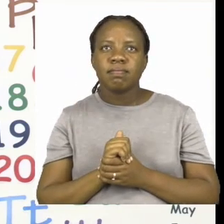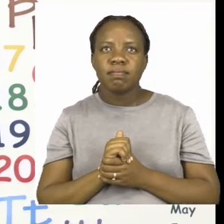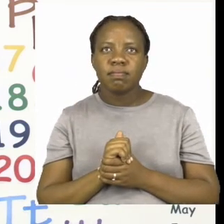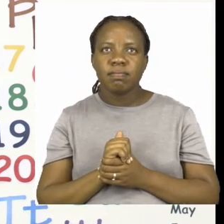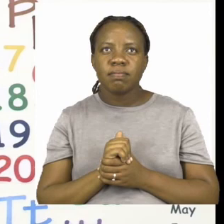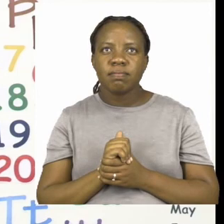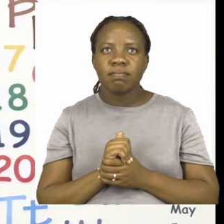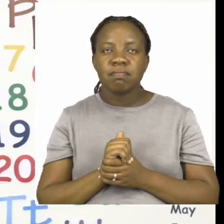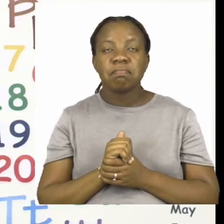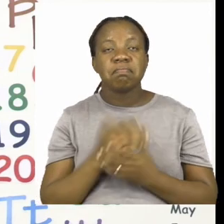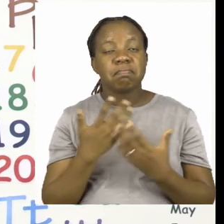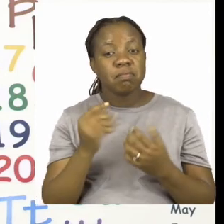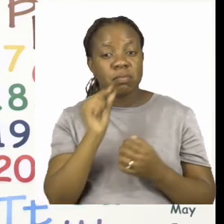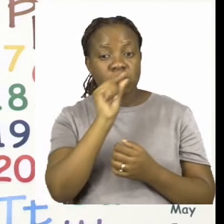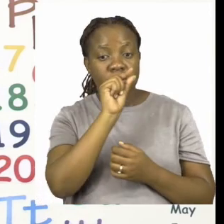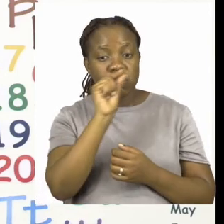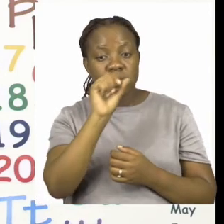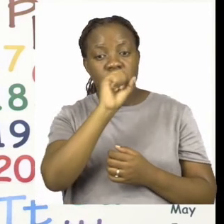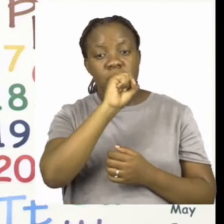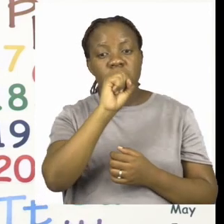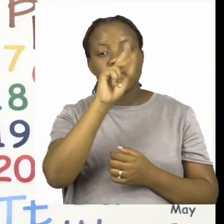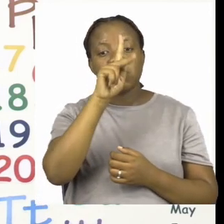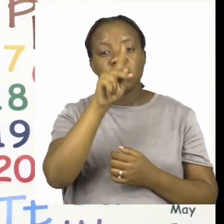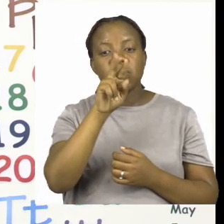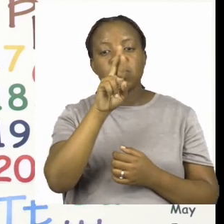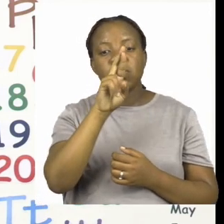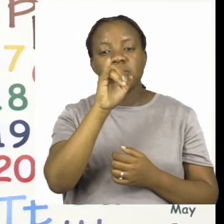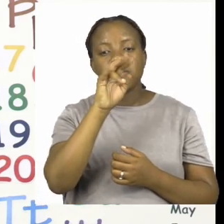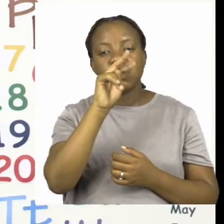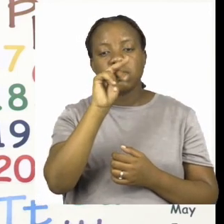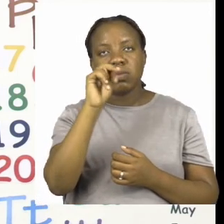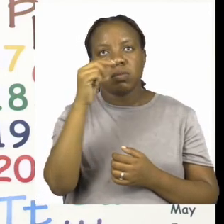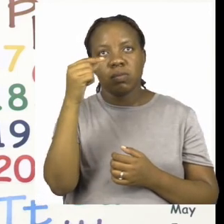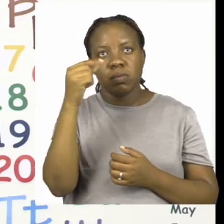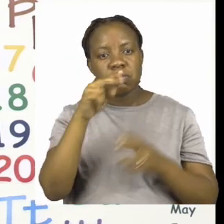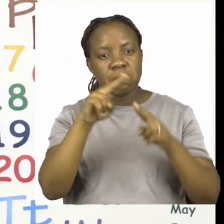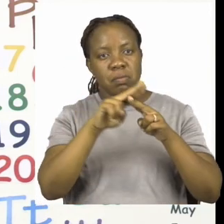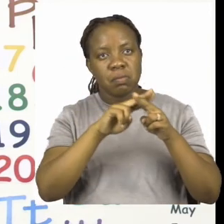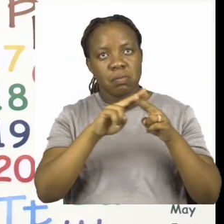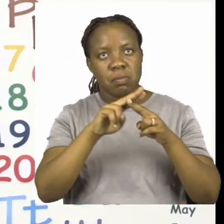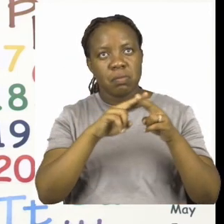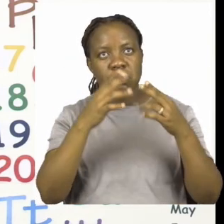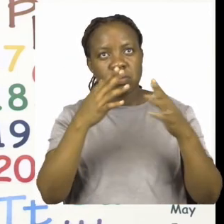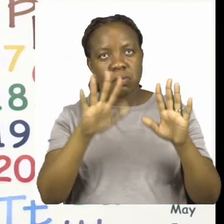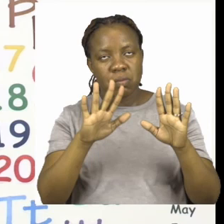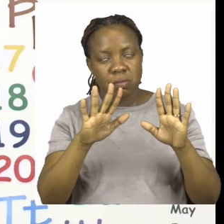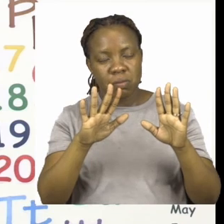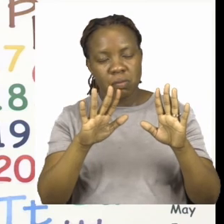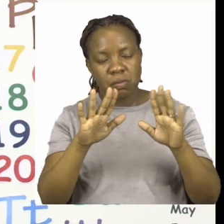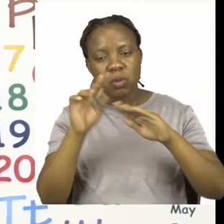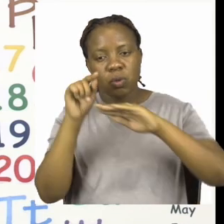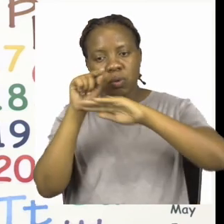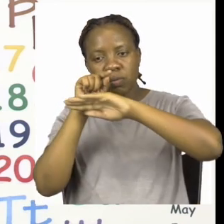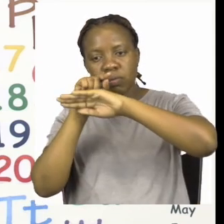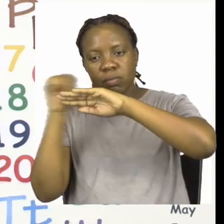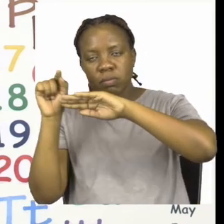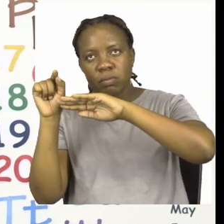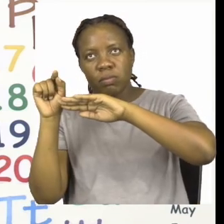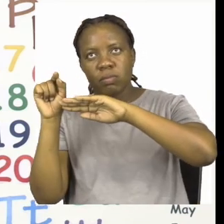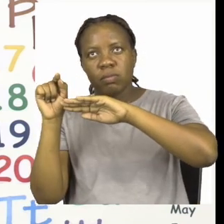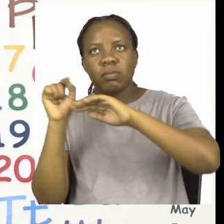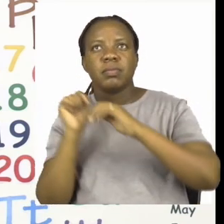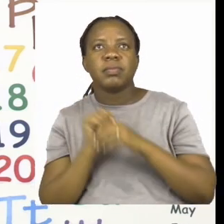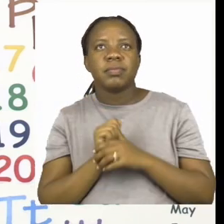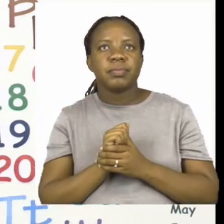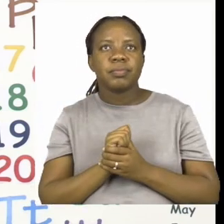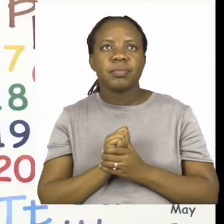the word spring, so you can also go ahead and scratch out this word because we used it